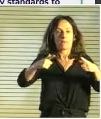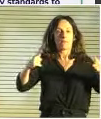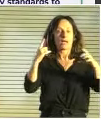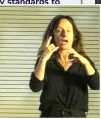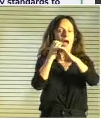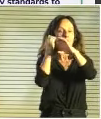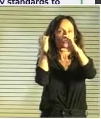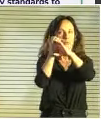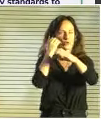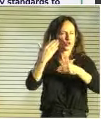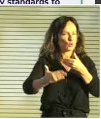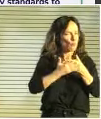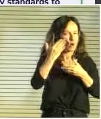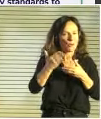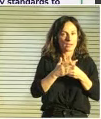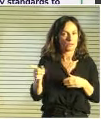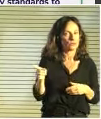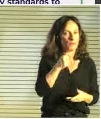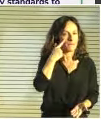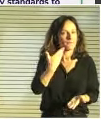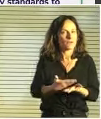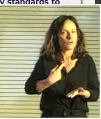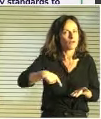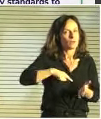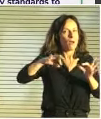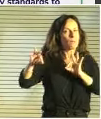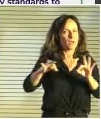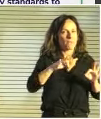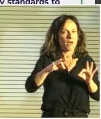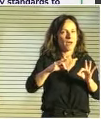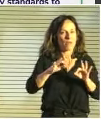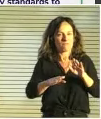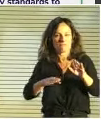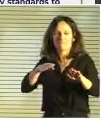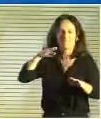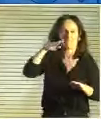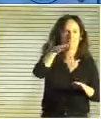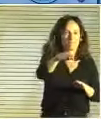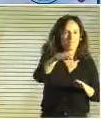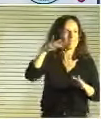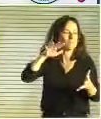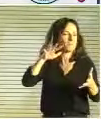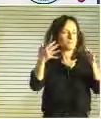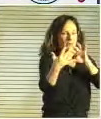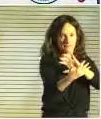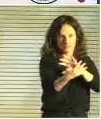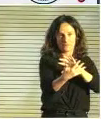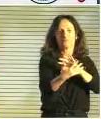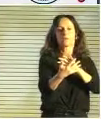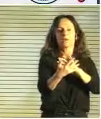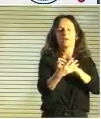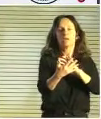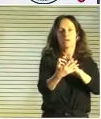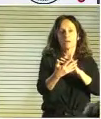ready for the next step now for the transition. On the one hand is investment, on the other hand it's education. It's really giving